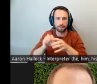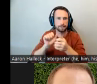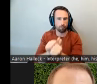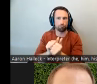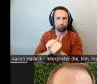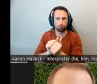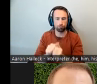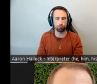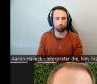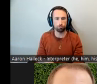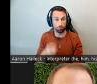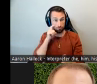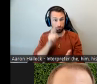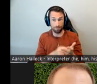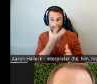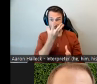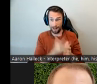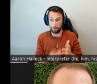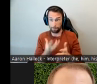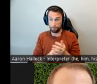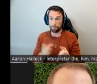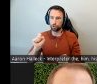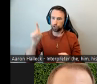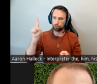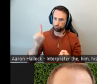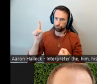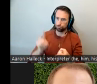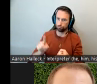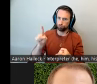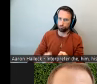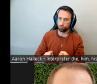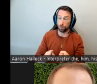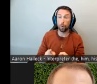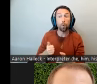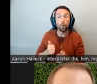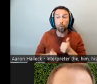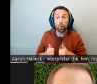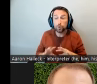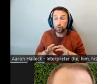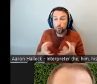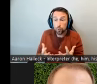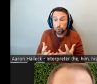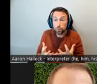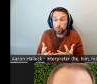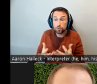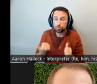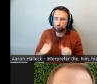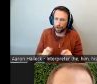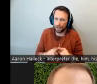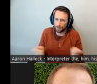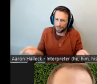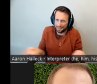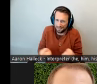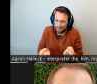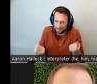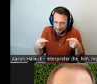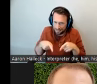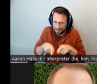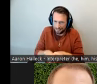those gaps that you see should have been decreasing. And the group that does that, the group that pulls those lines together, not solely,